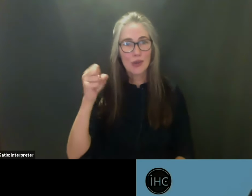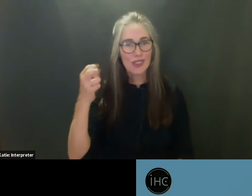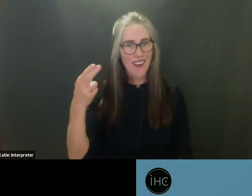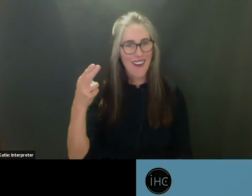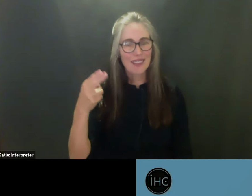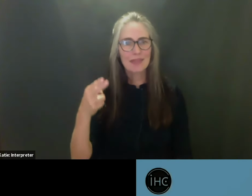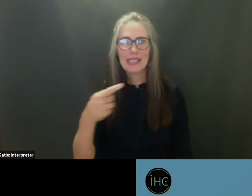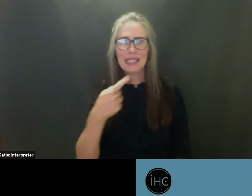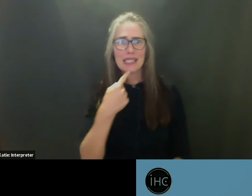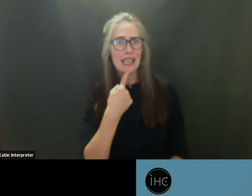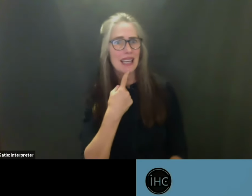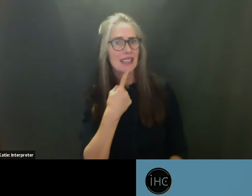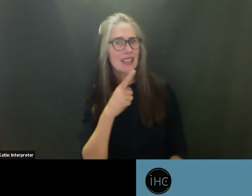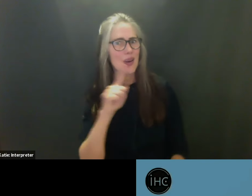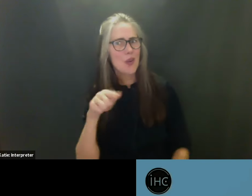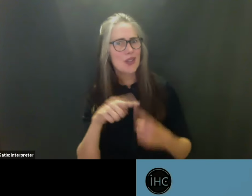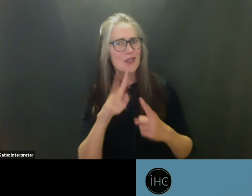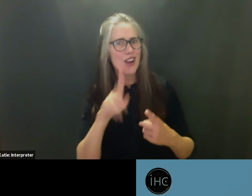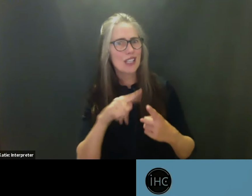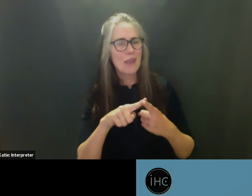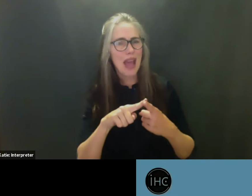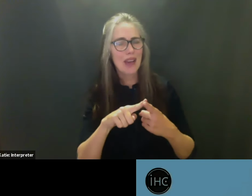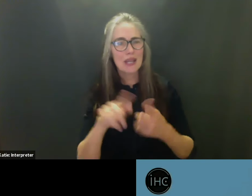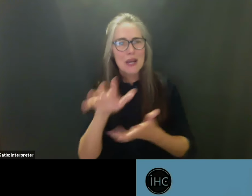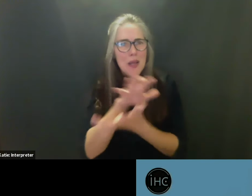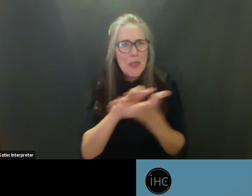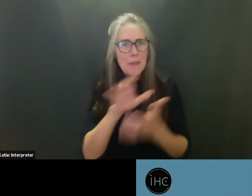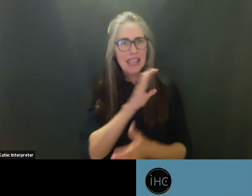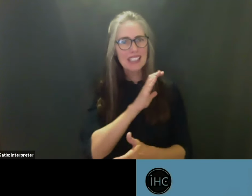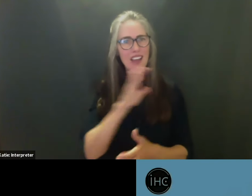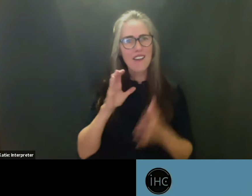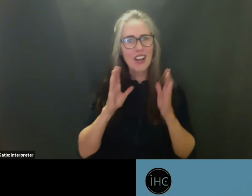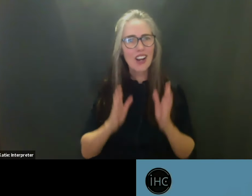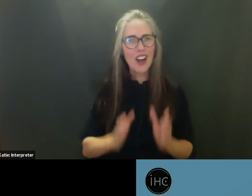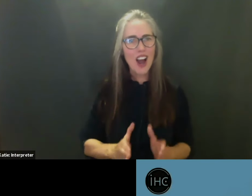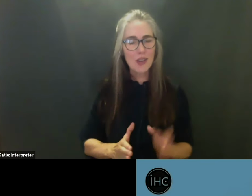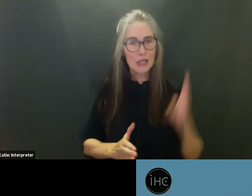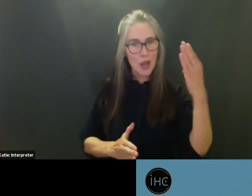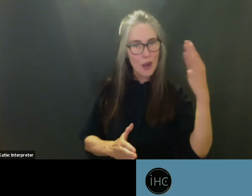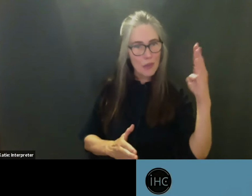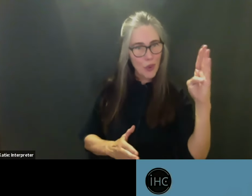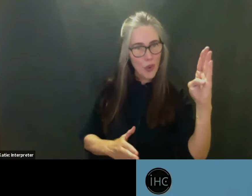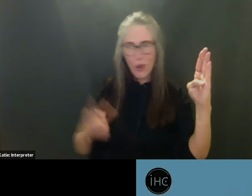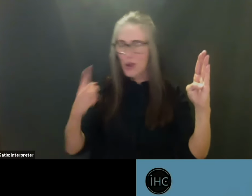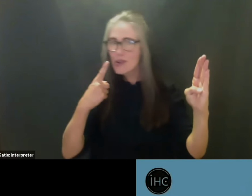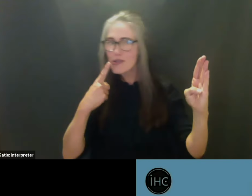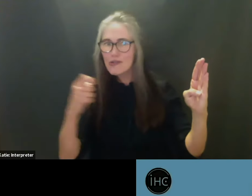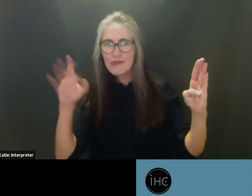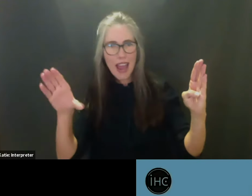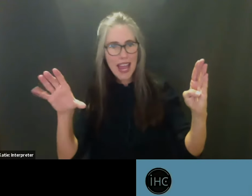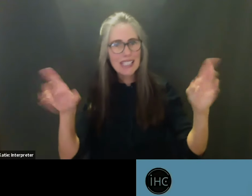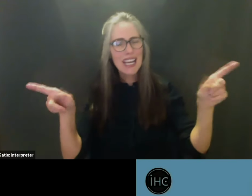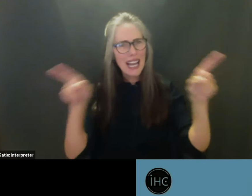struck by your purple zone congressional slide and the absence of centrist position. Here, Mitt